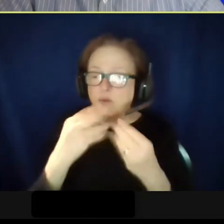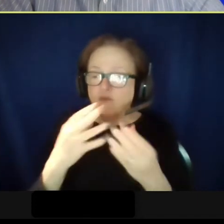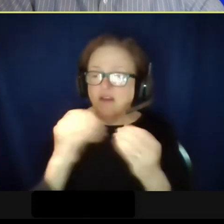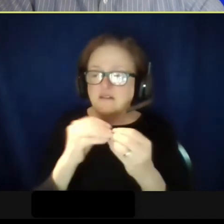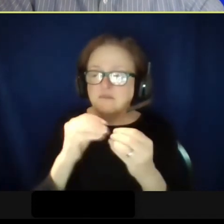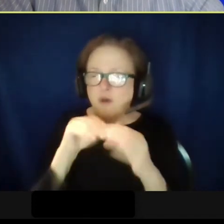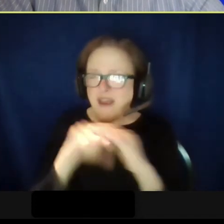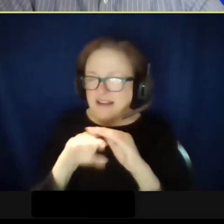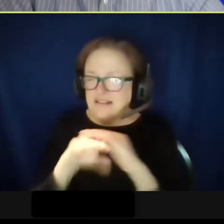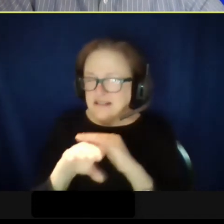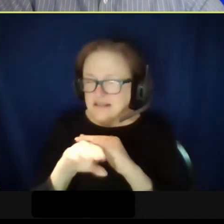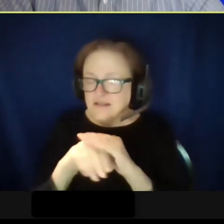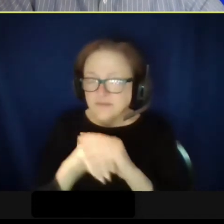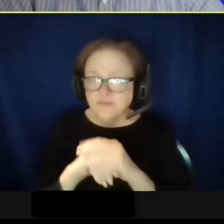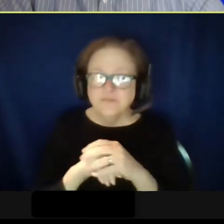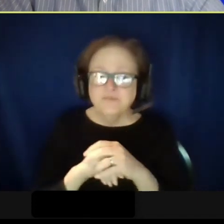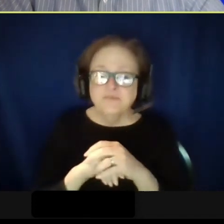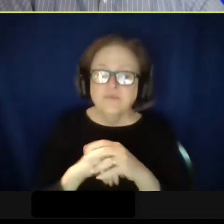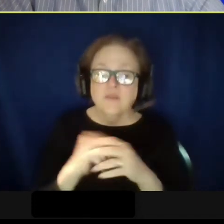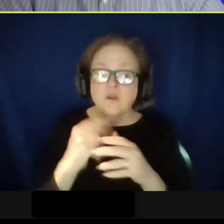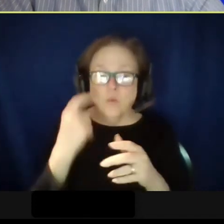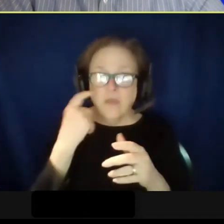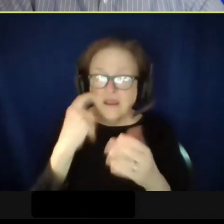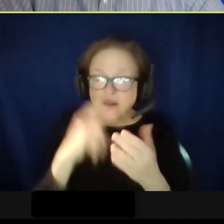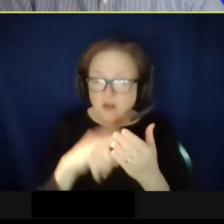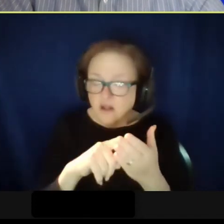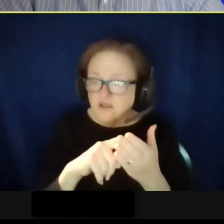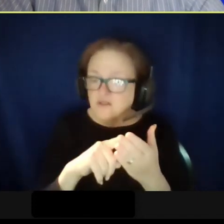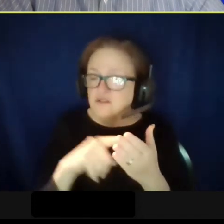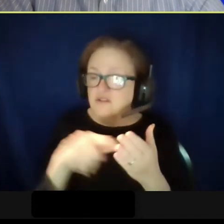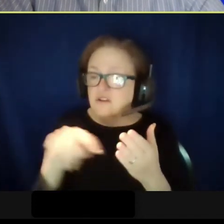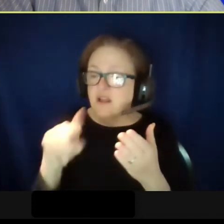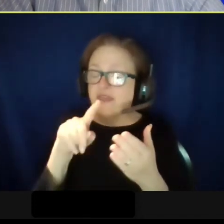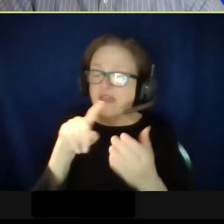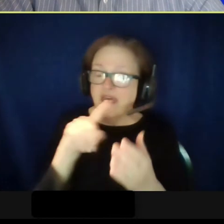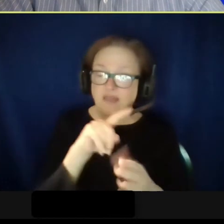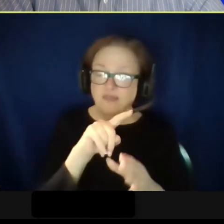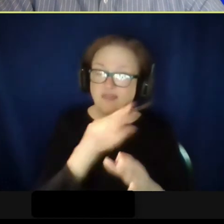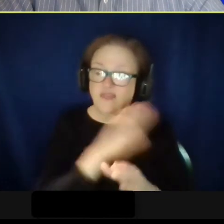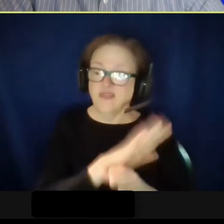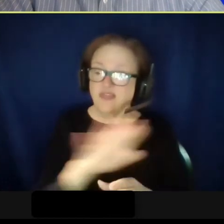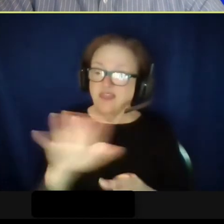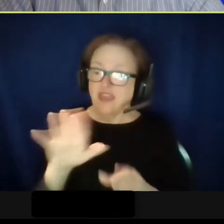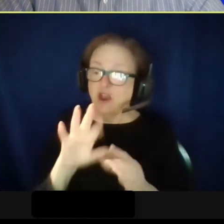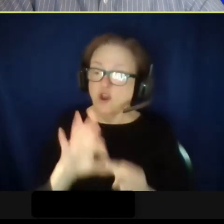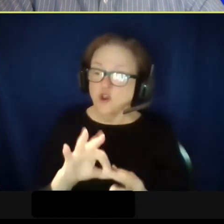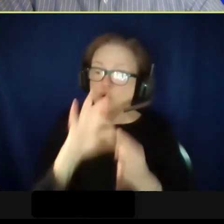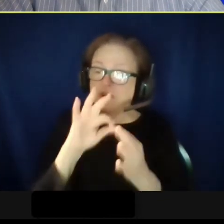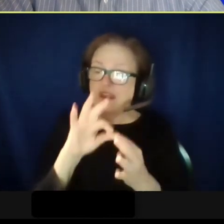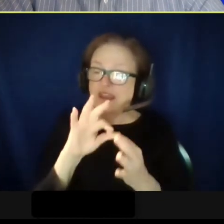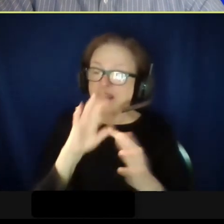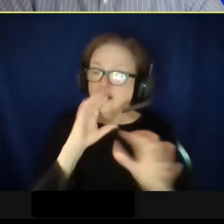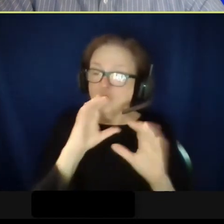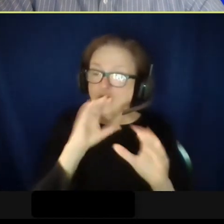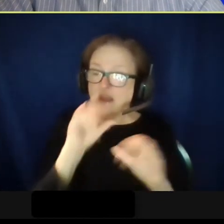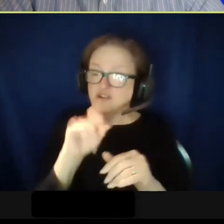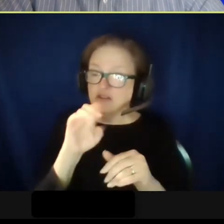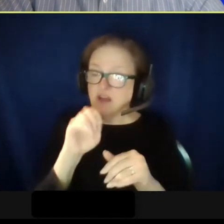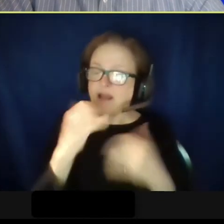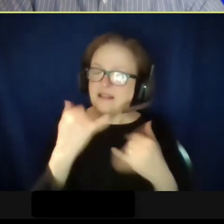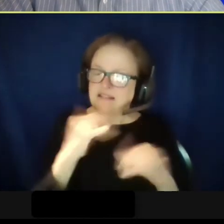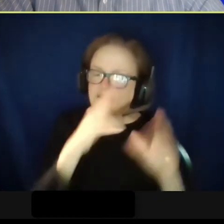By doing this, we are acknowledging the student's unique communication style while honoring them for who they are as an individual.